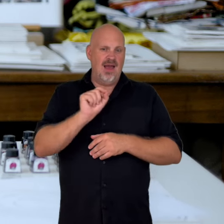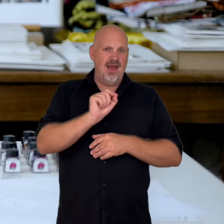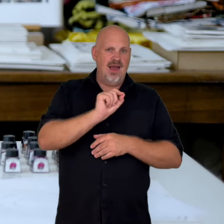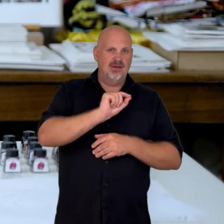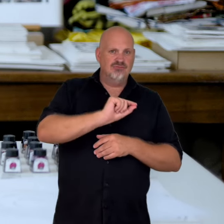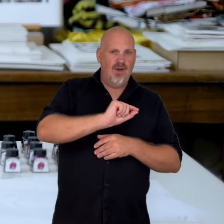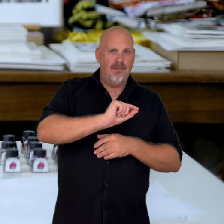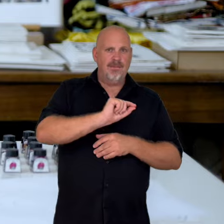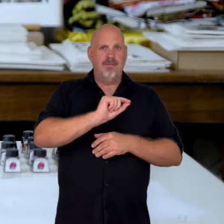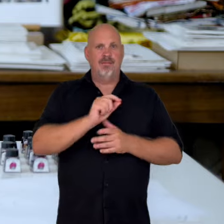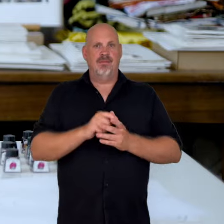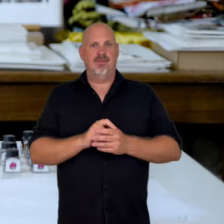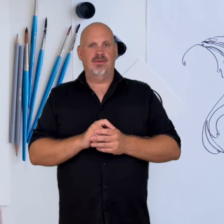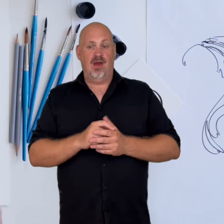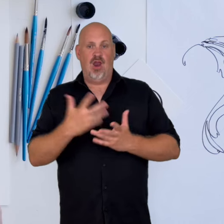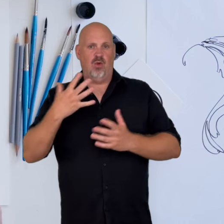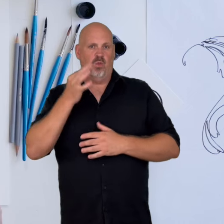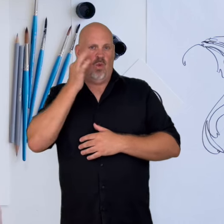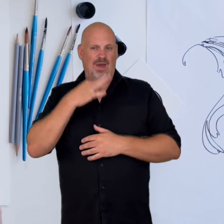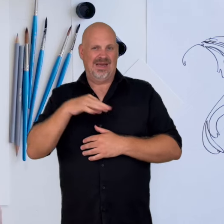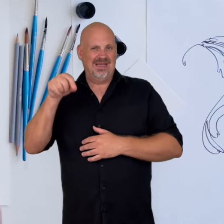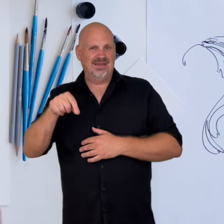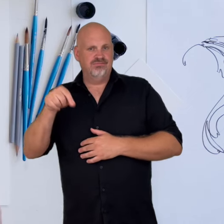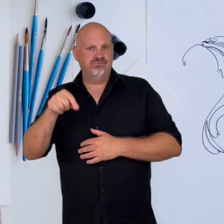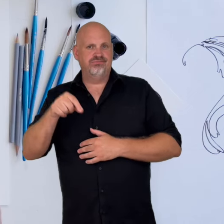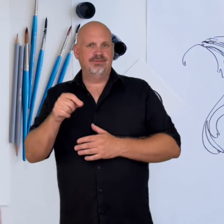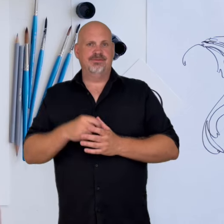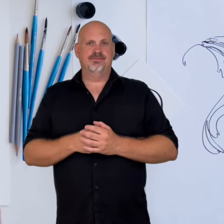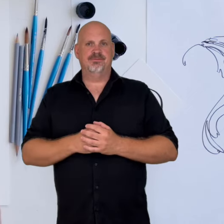this side, coming round,